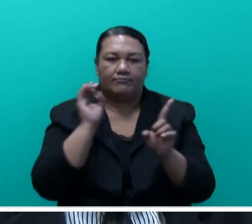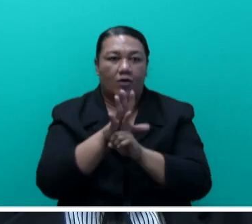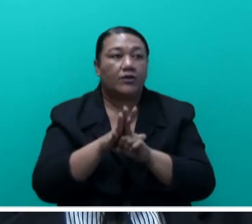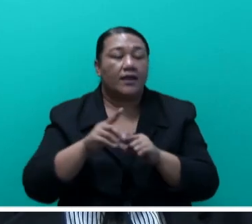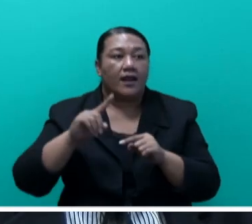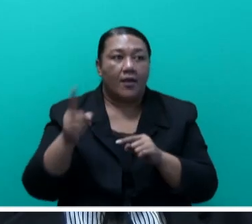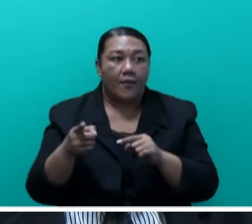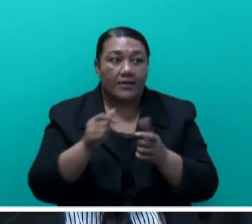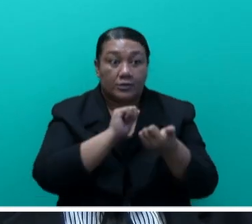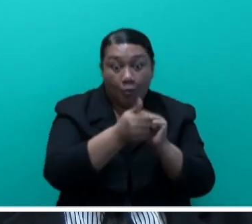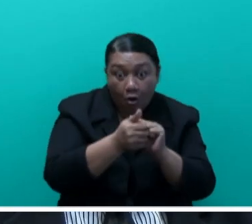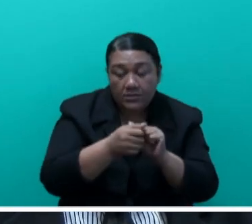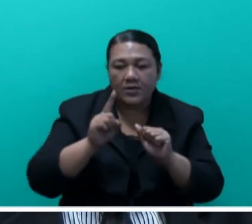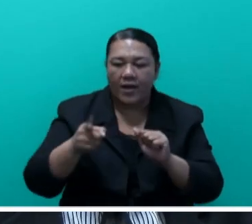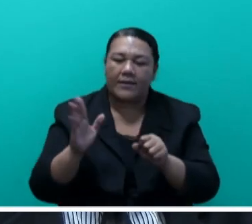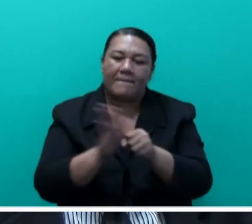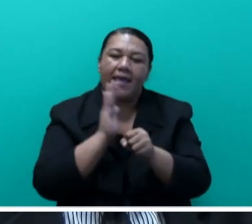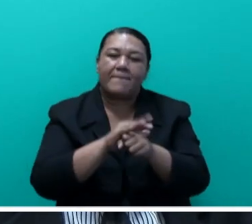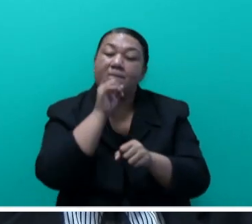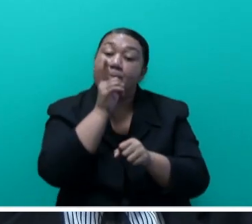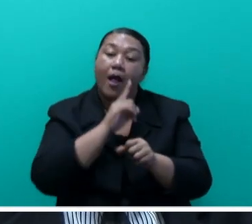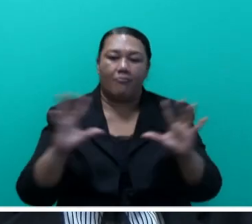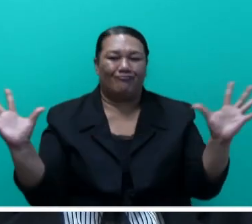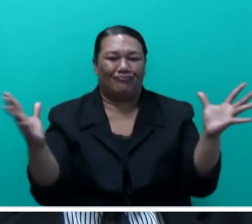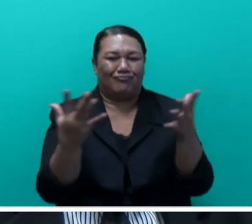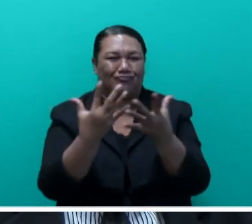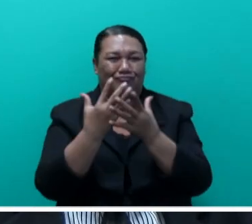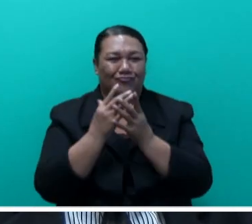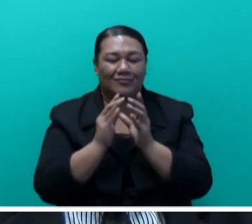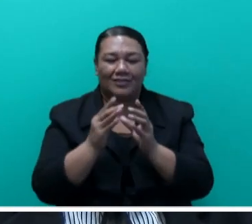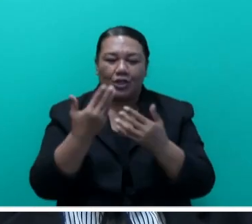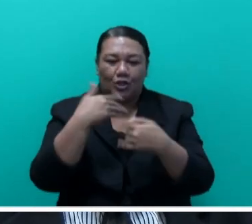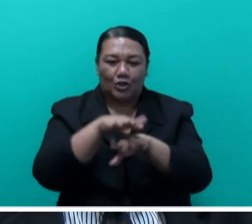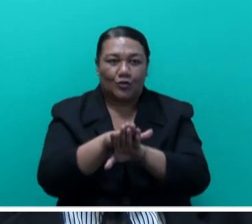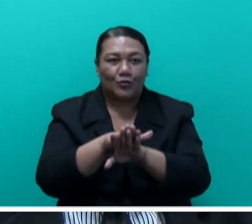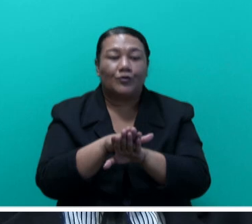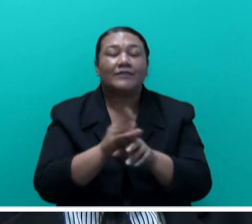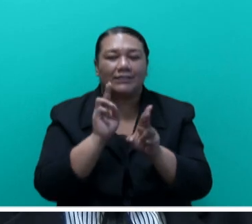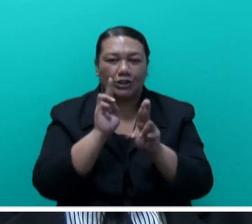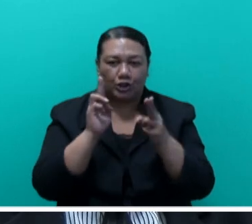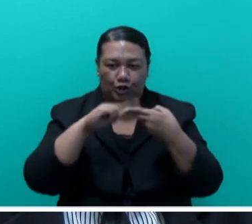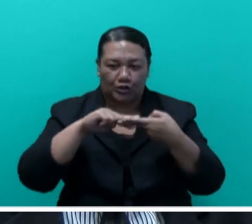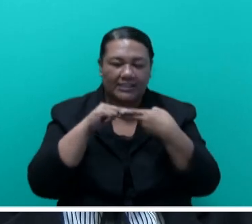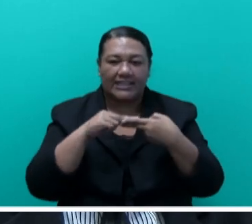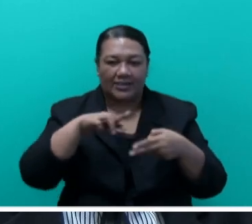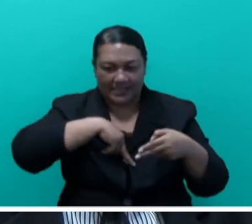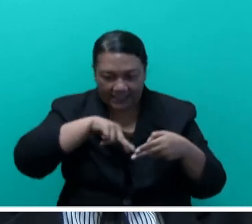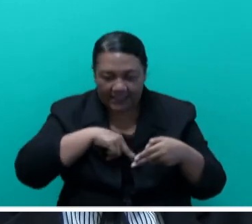ability to bring people together, transcending differences of ethnicity, religion,